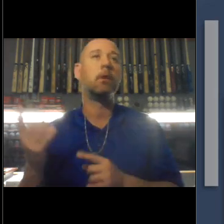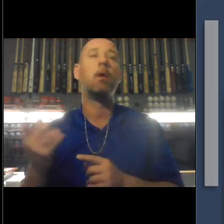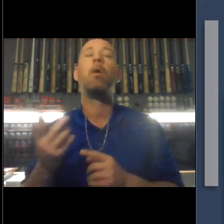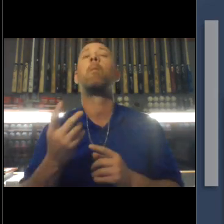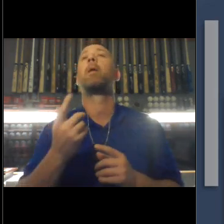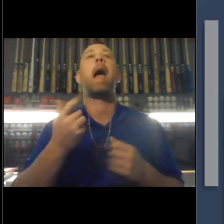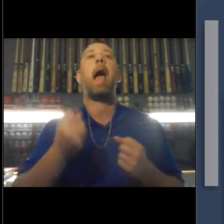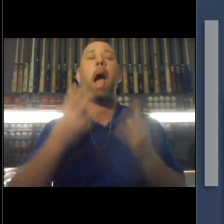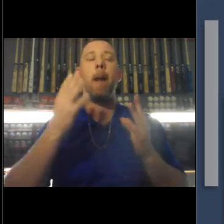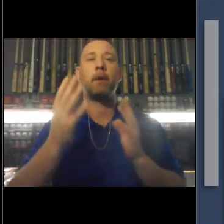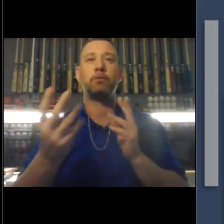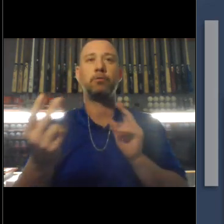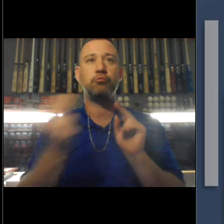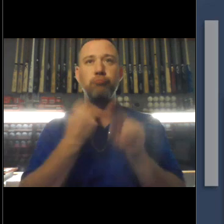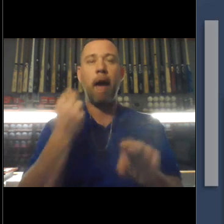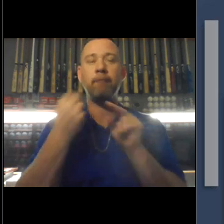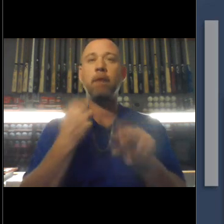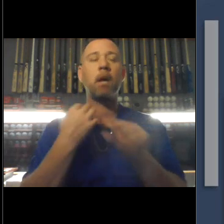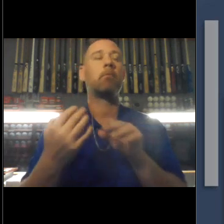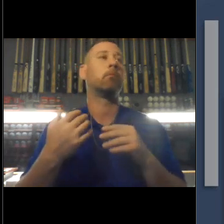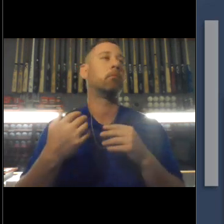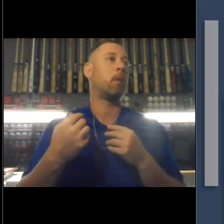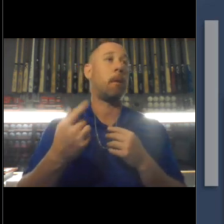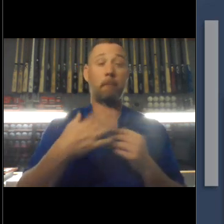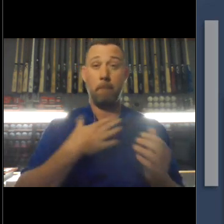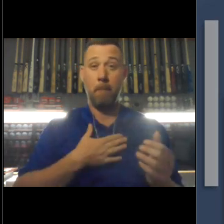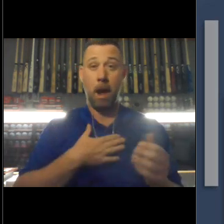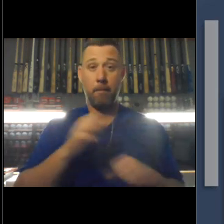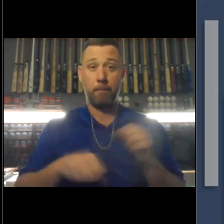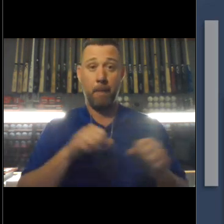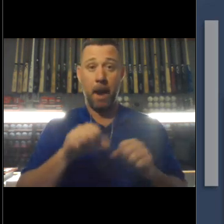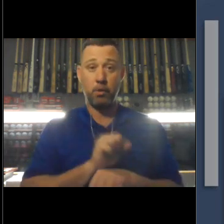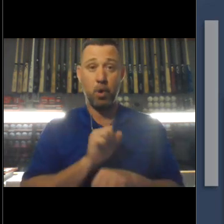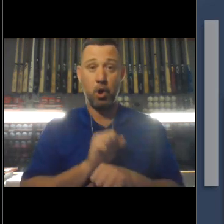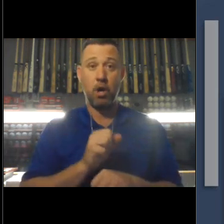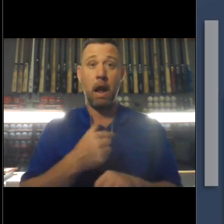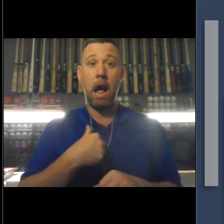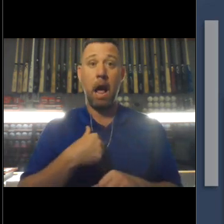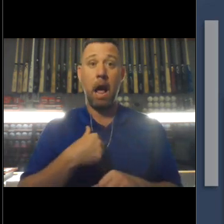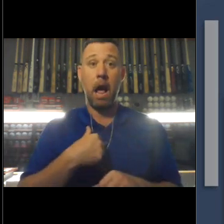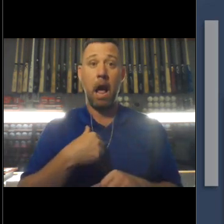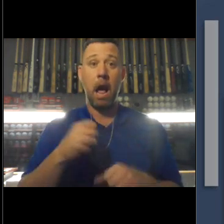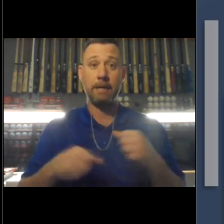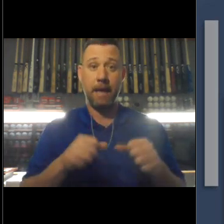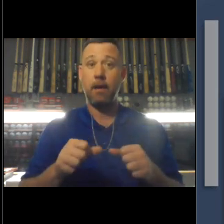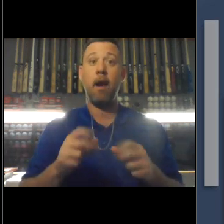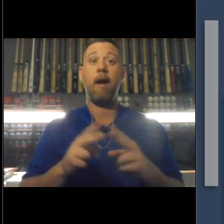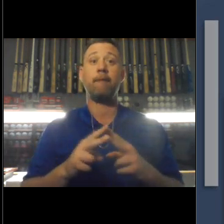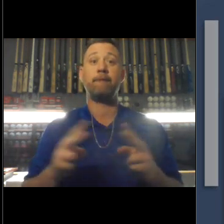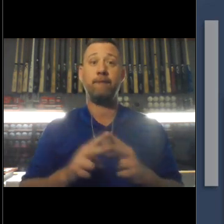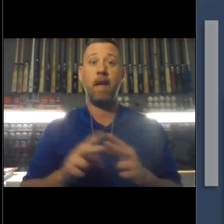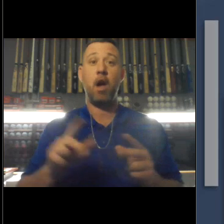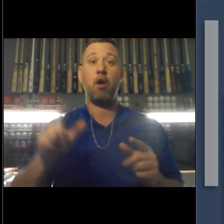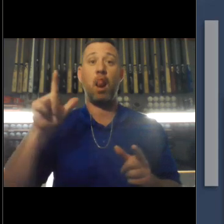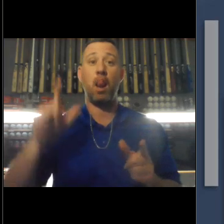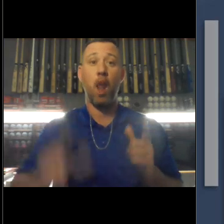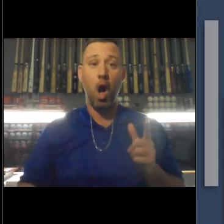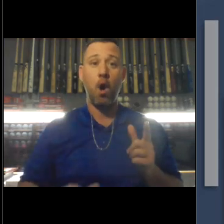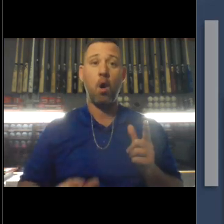on the road. Because on my bike to work, often I take a very low